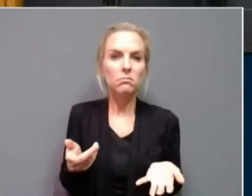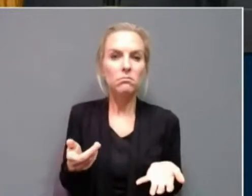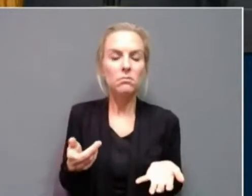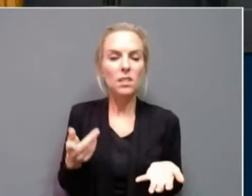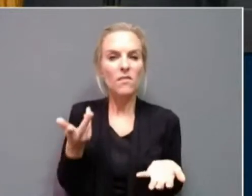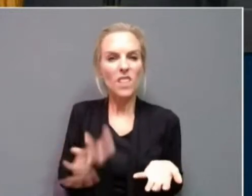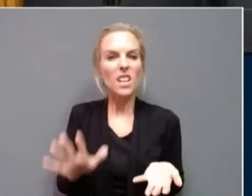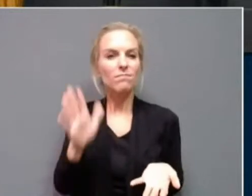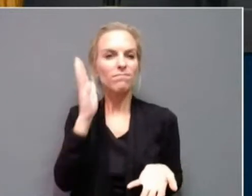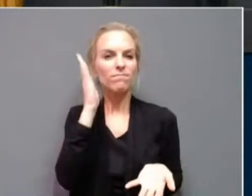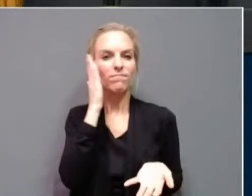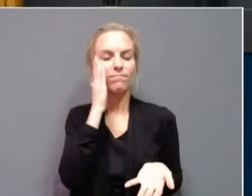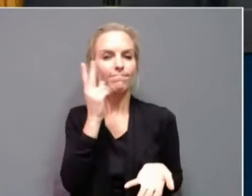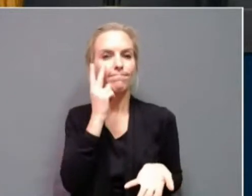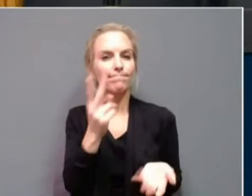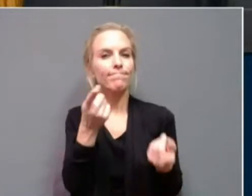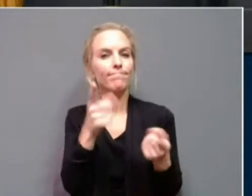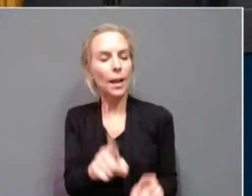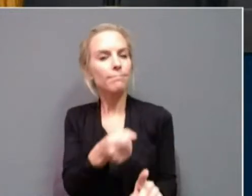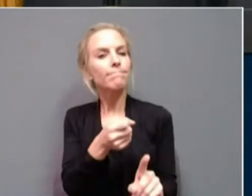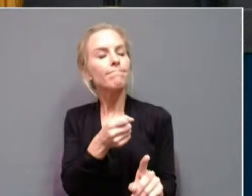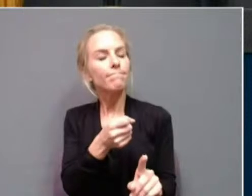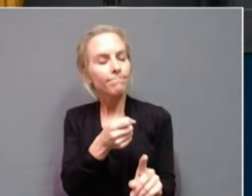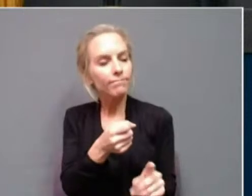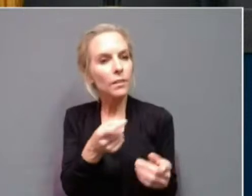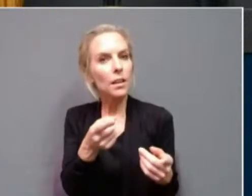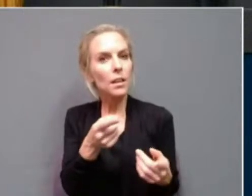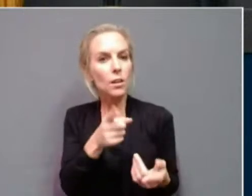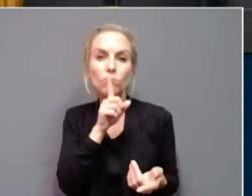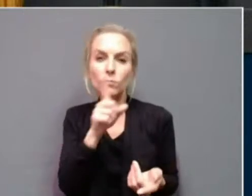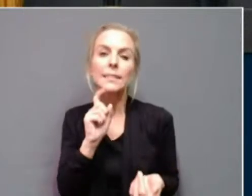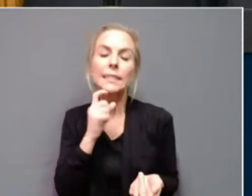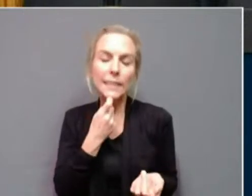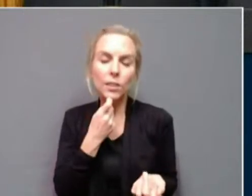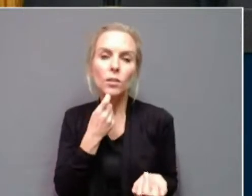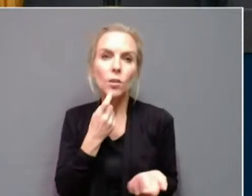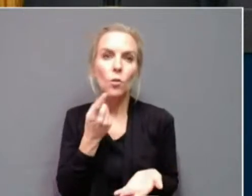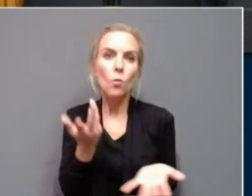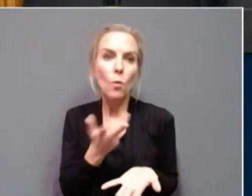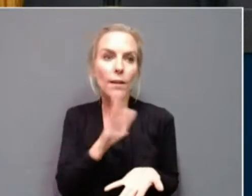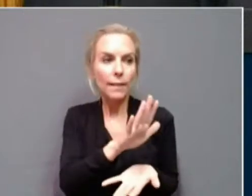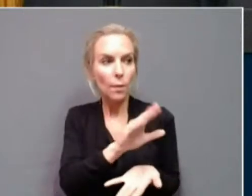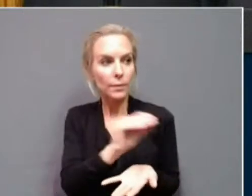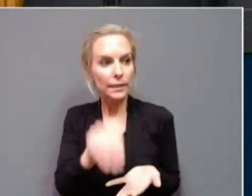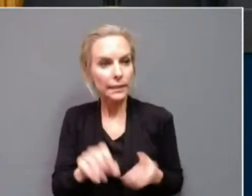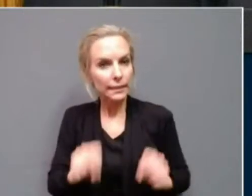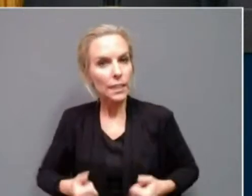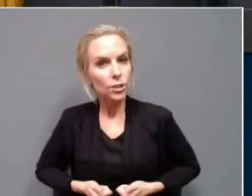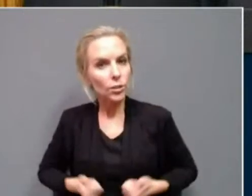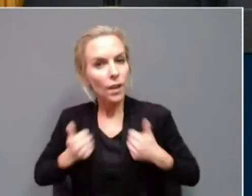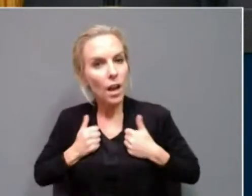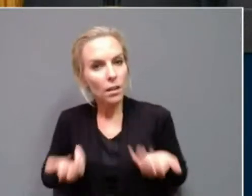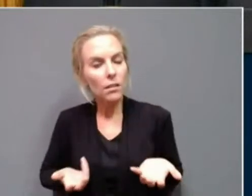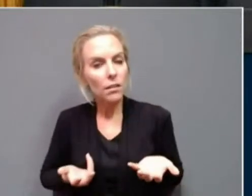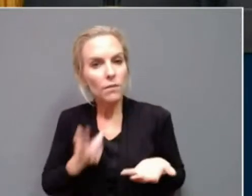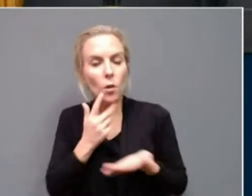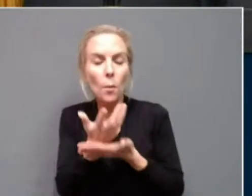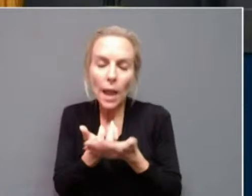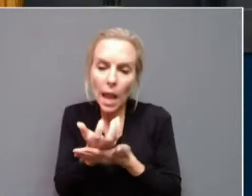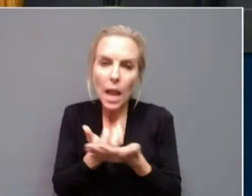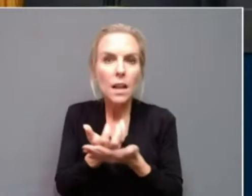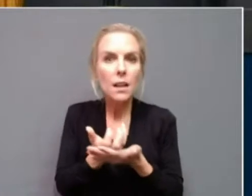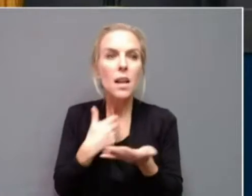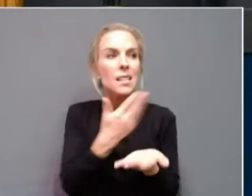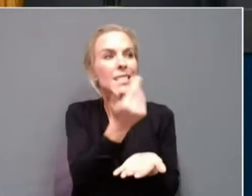coming, exactly how serious it is and what their odds might be, just begging to be